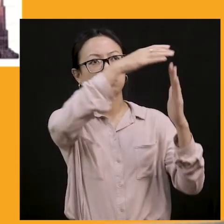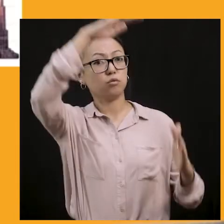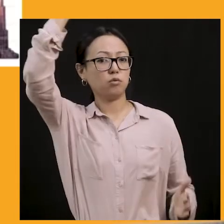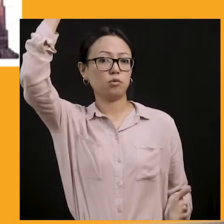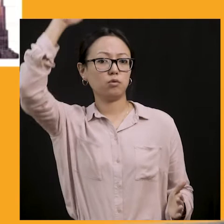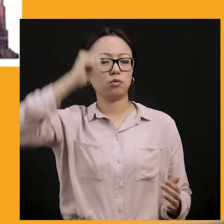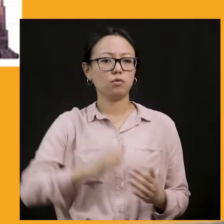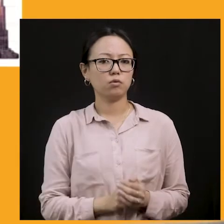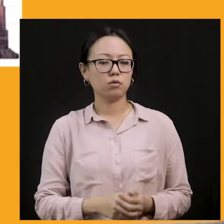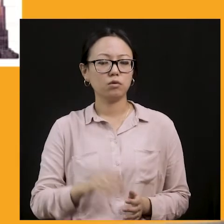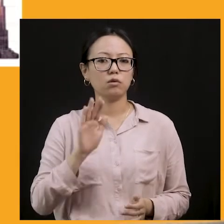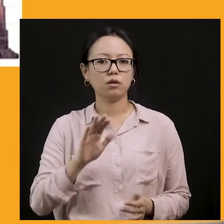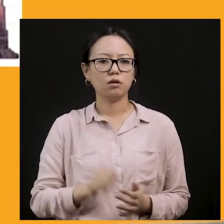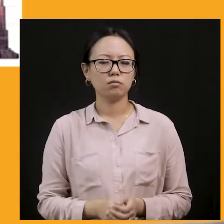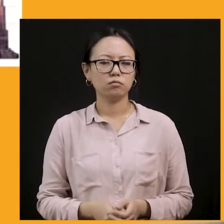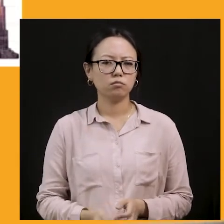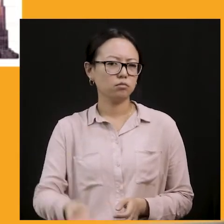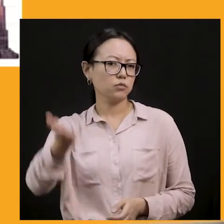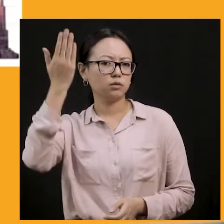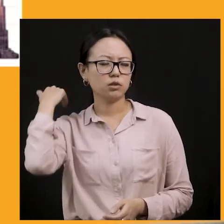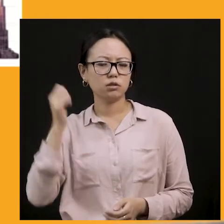have learned in our previous chapters.